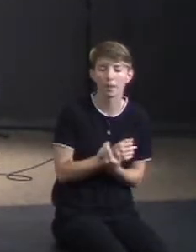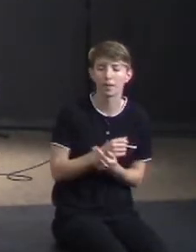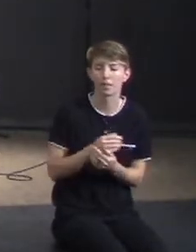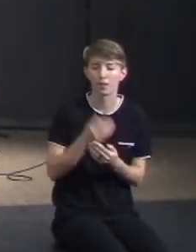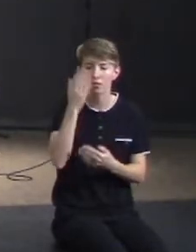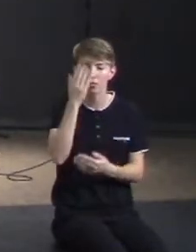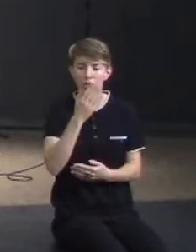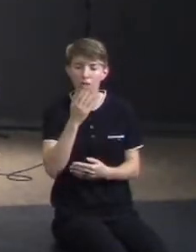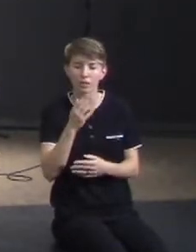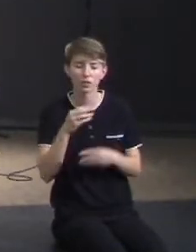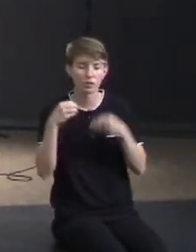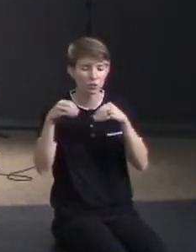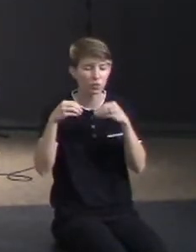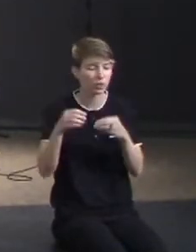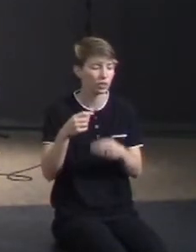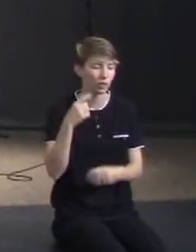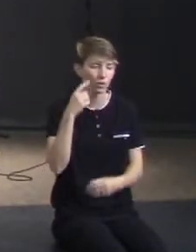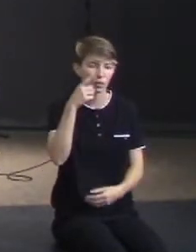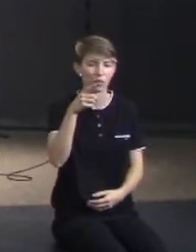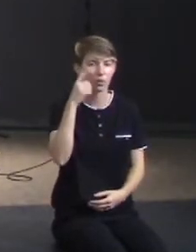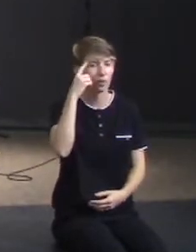not my kid.